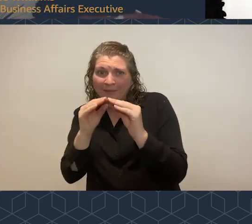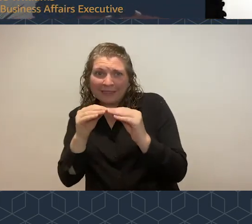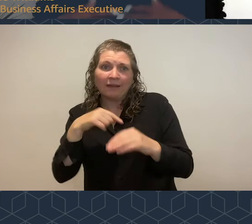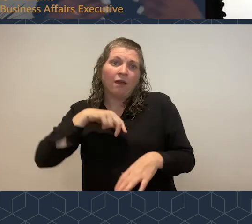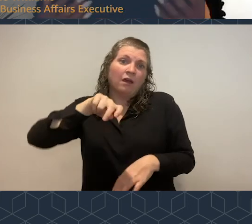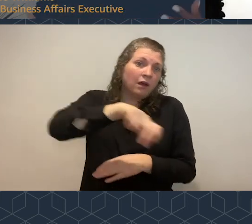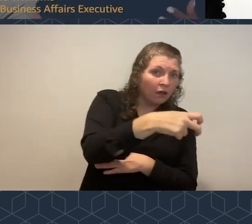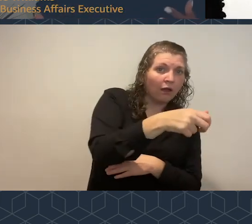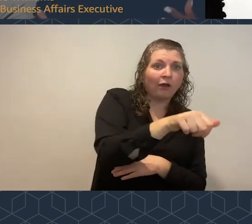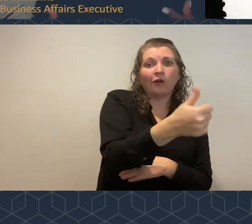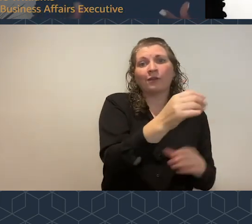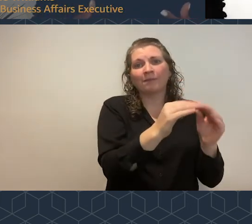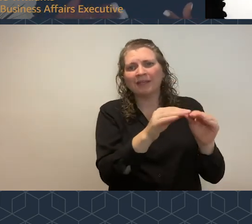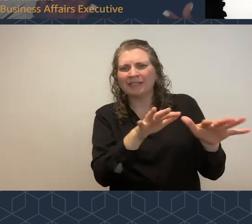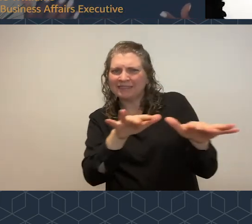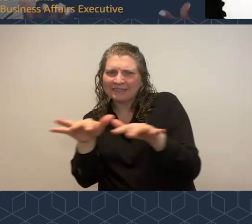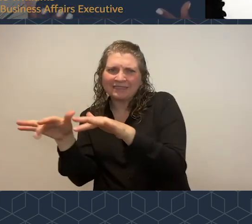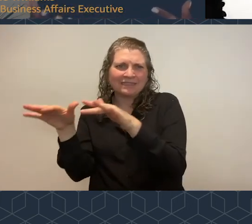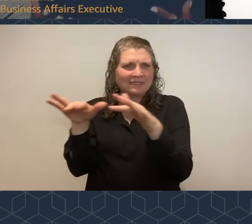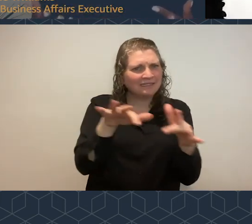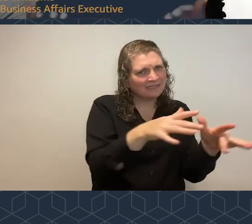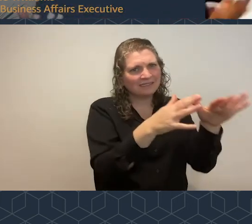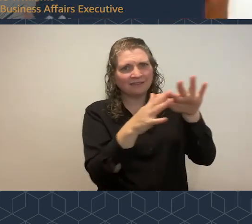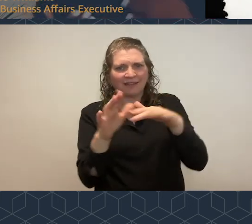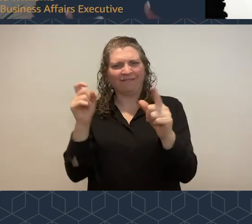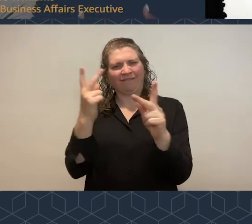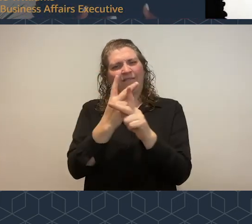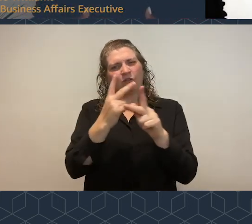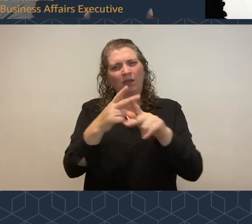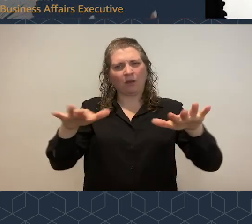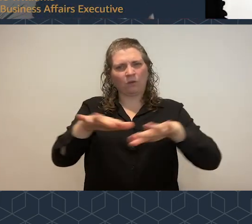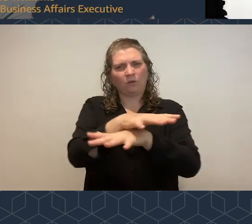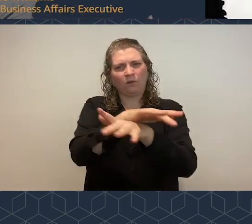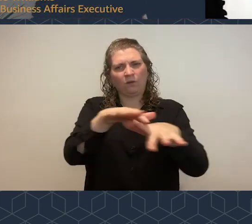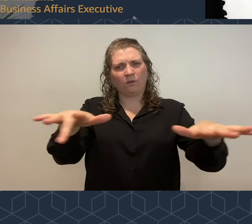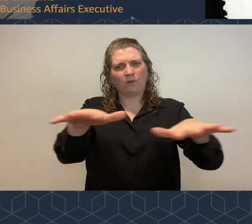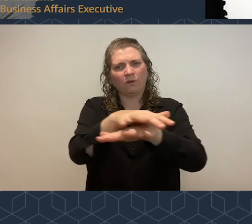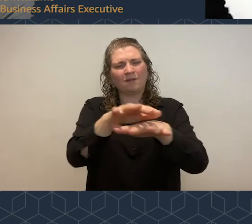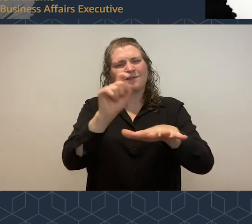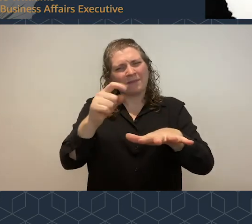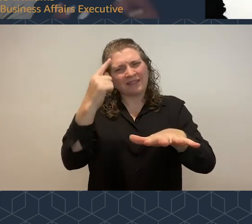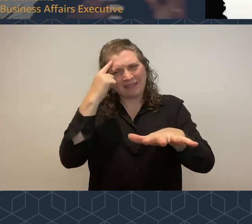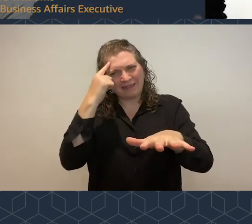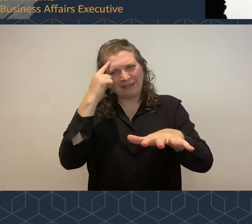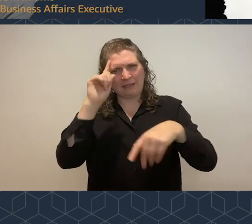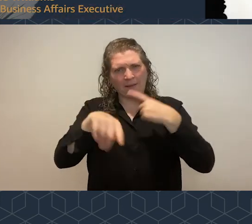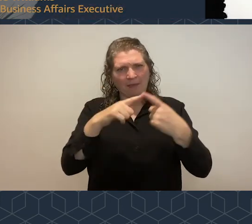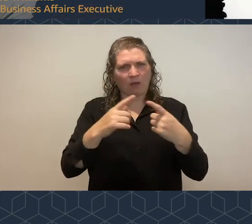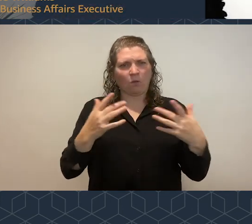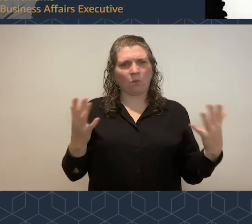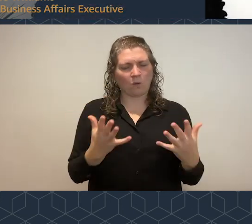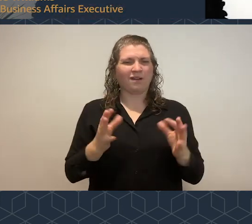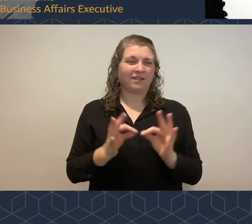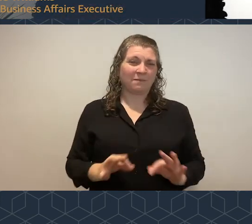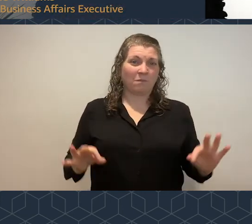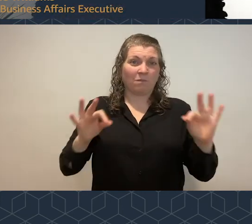being, again, at a tech company. So there are certain things that it would not have crossed my mind that was important from the entertainment side,